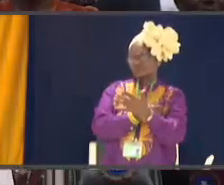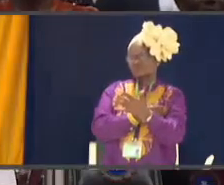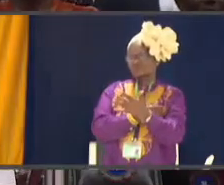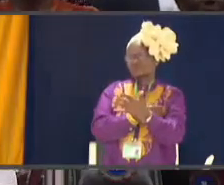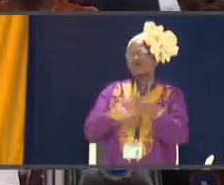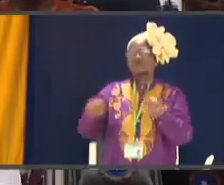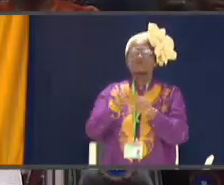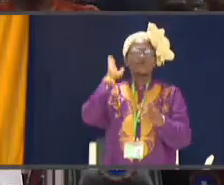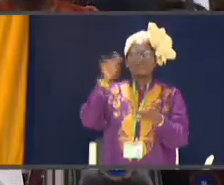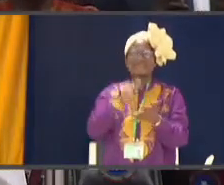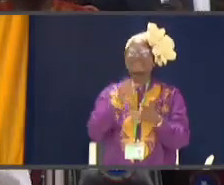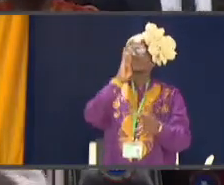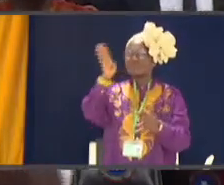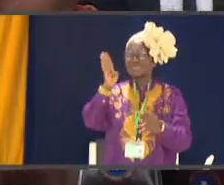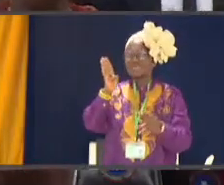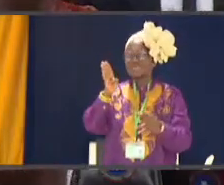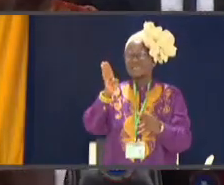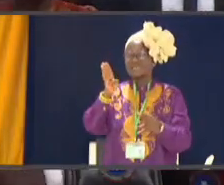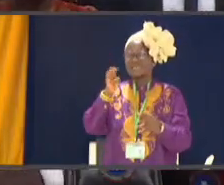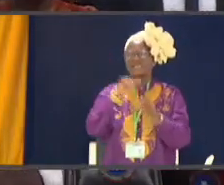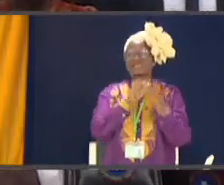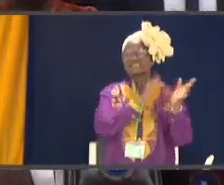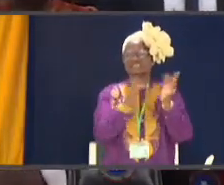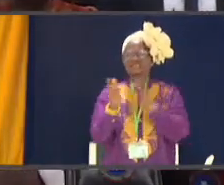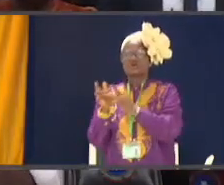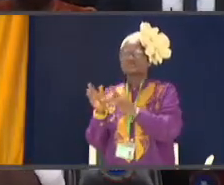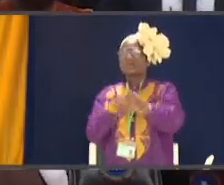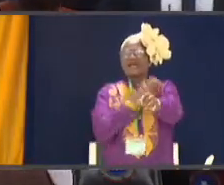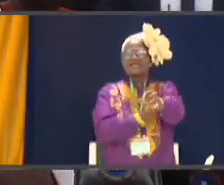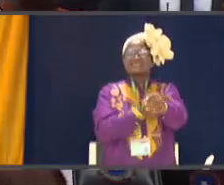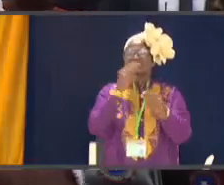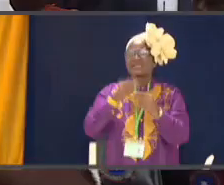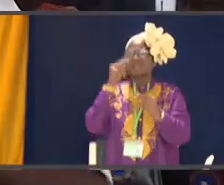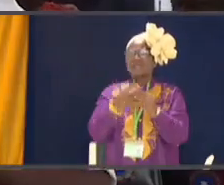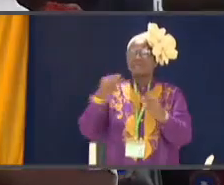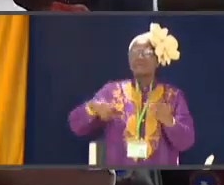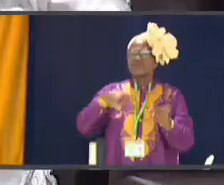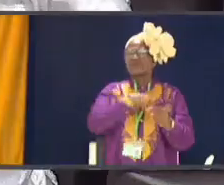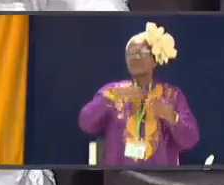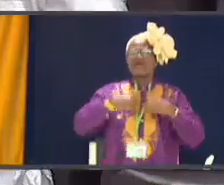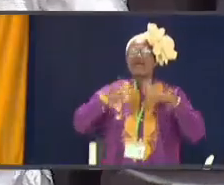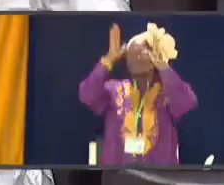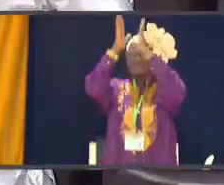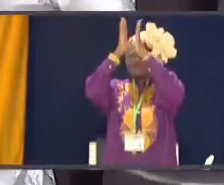so shall it be in Jesus mighty name we have prayed.